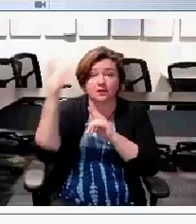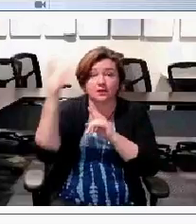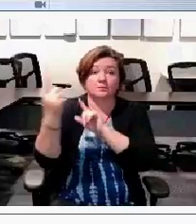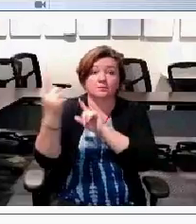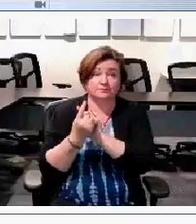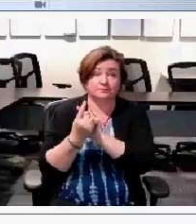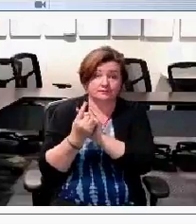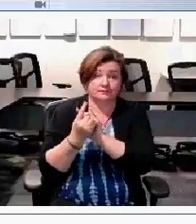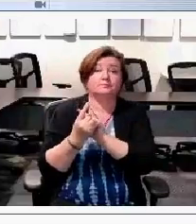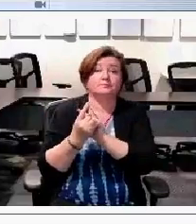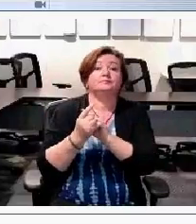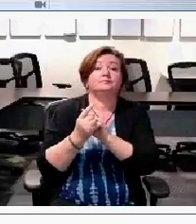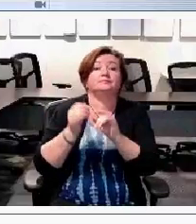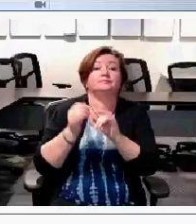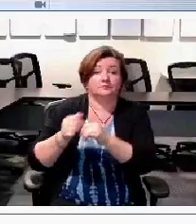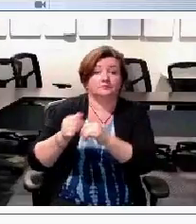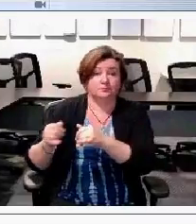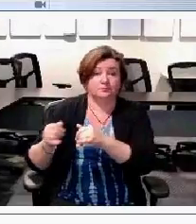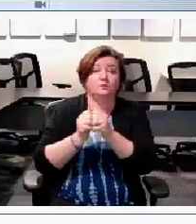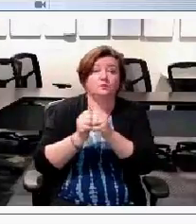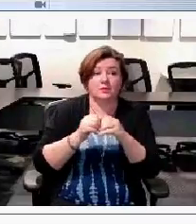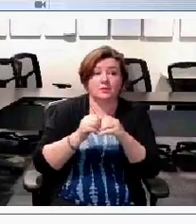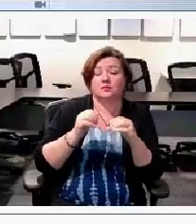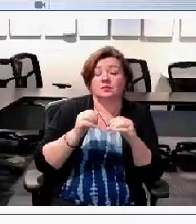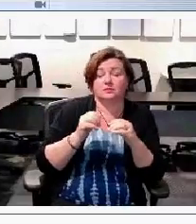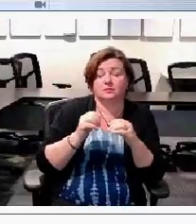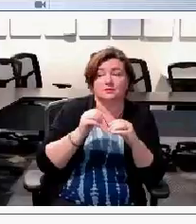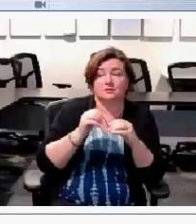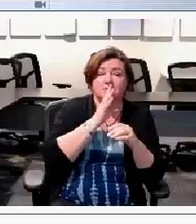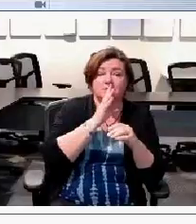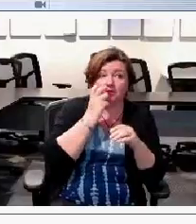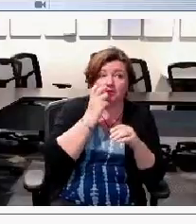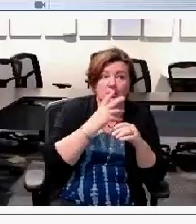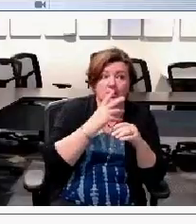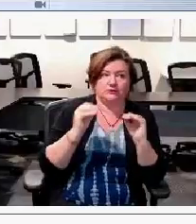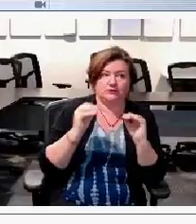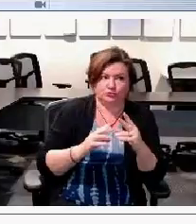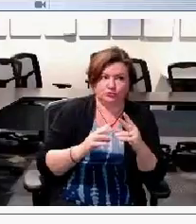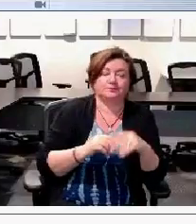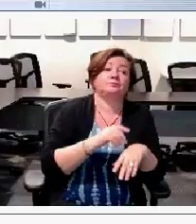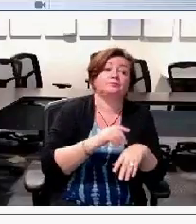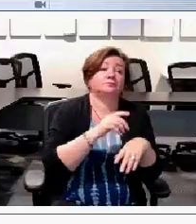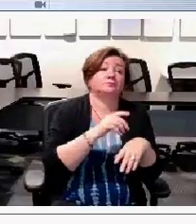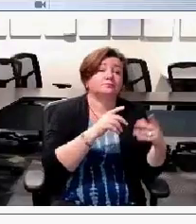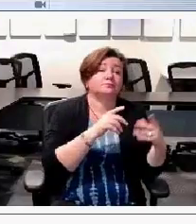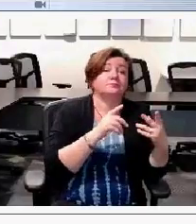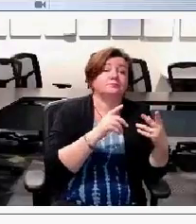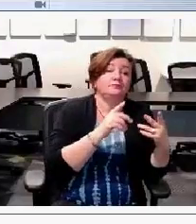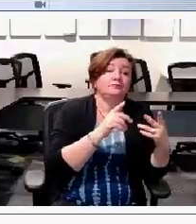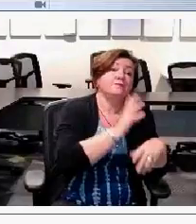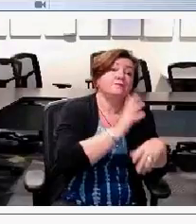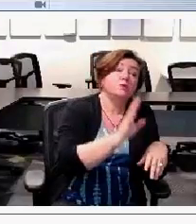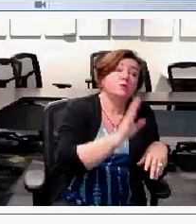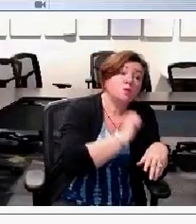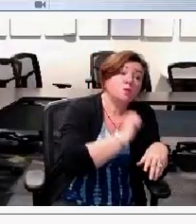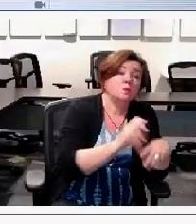an individual session with the speech pathologist or teacher. And then for our four-year-olds, one